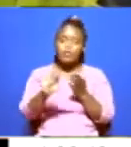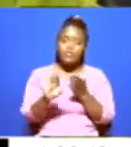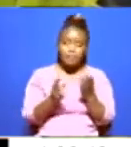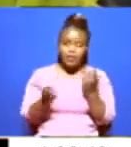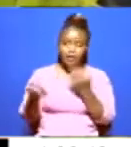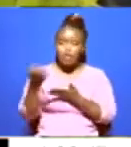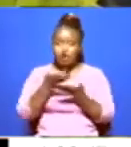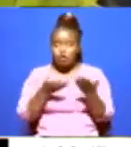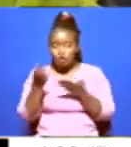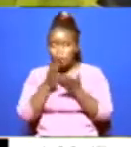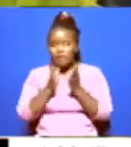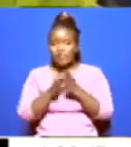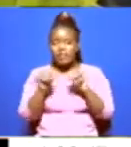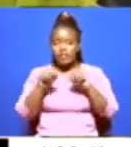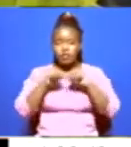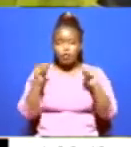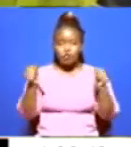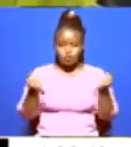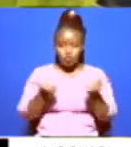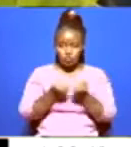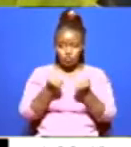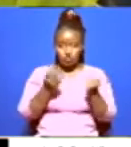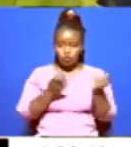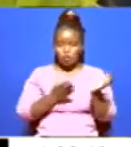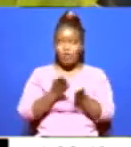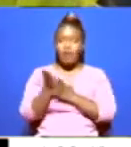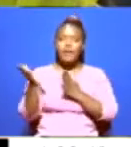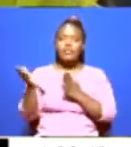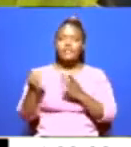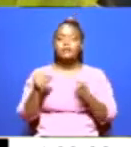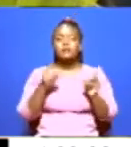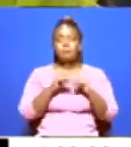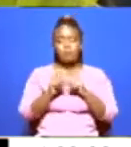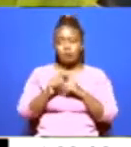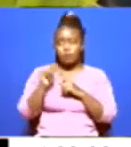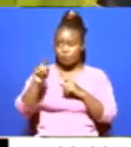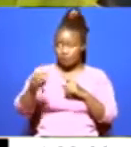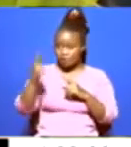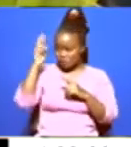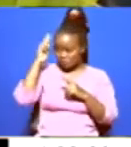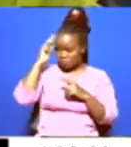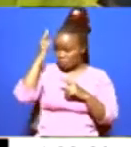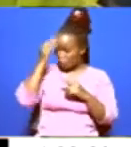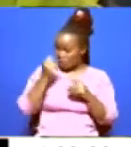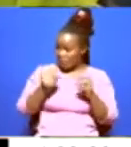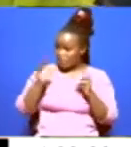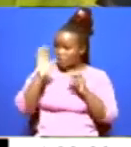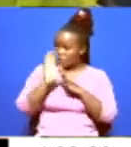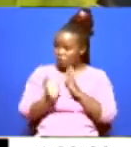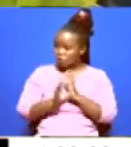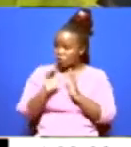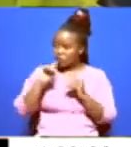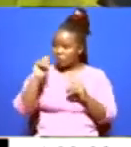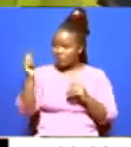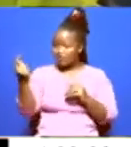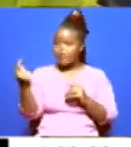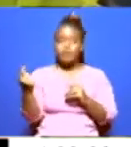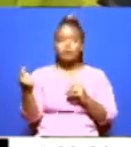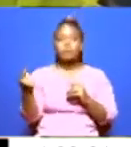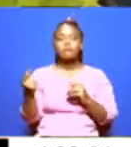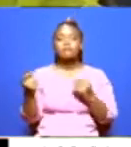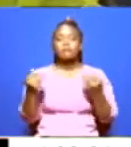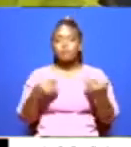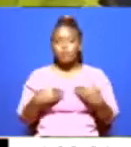social rights. This is the reason that the Constitution of Kenya places a premium